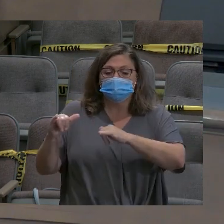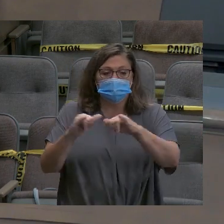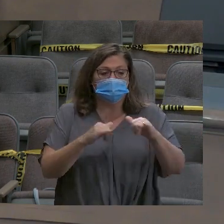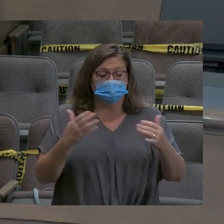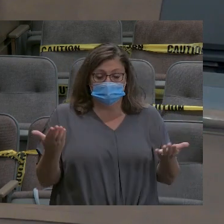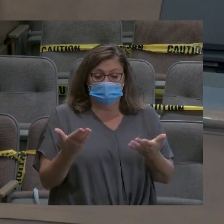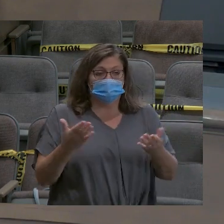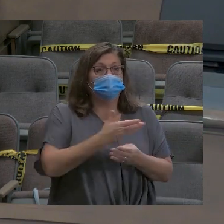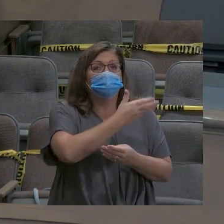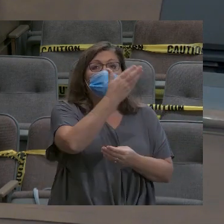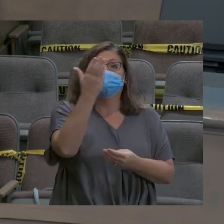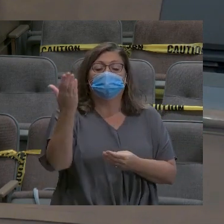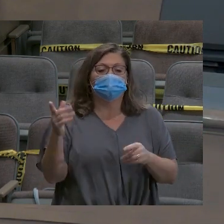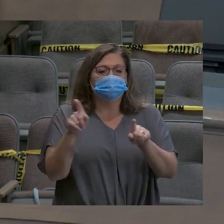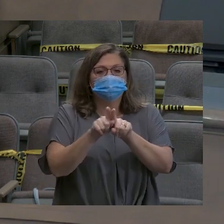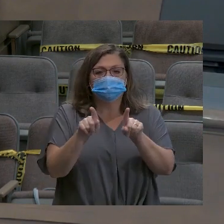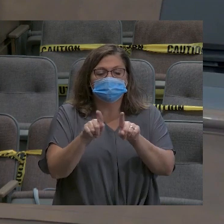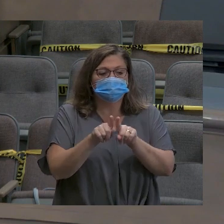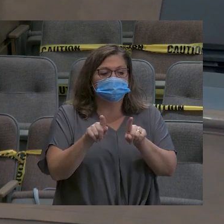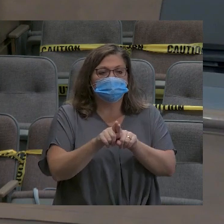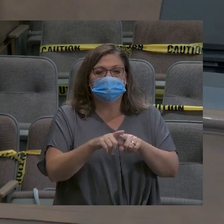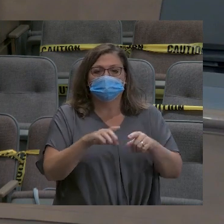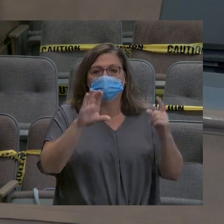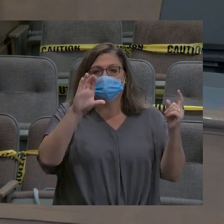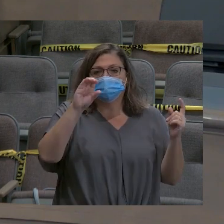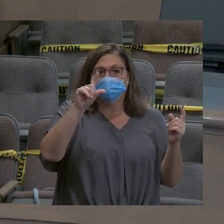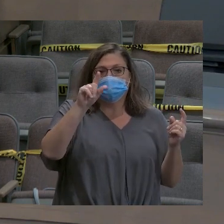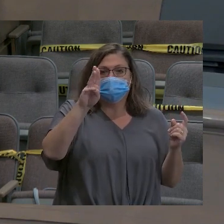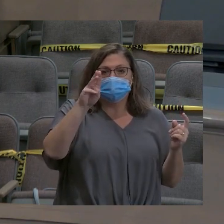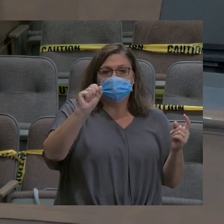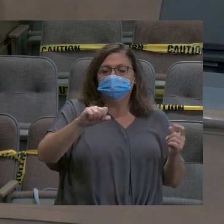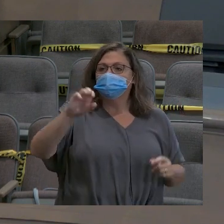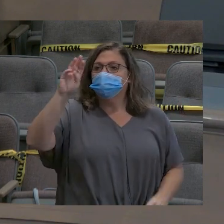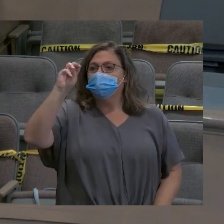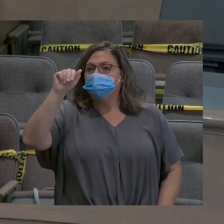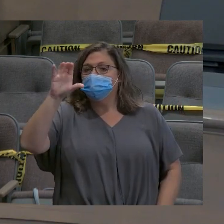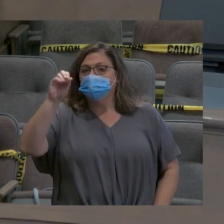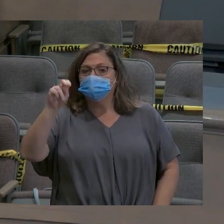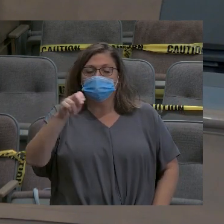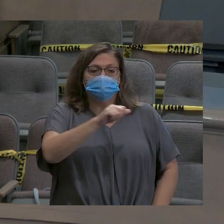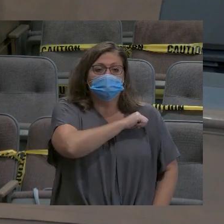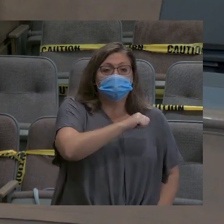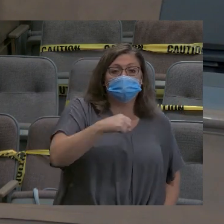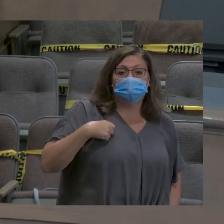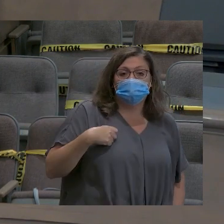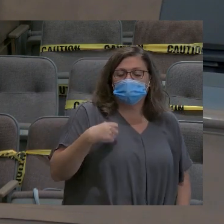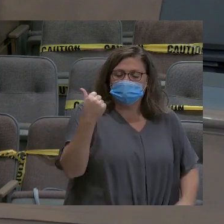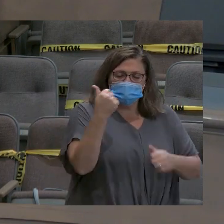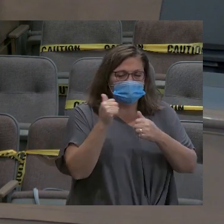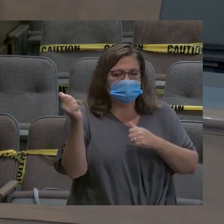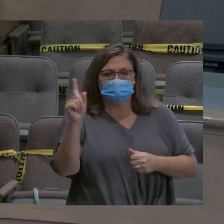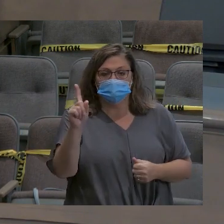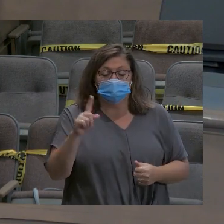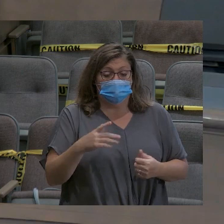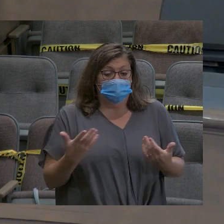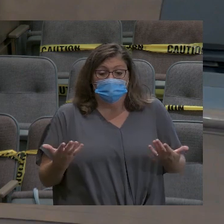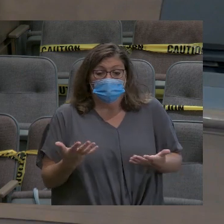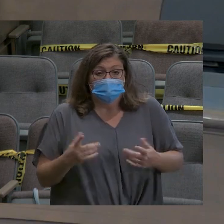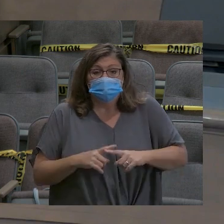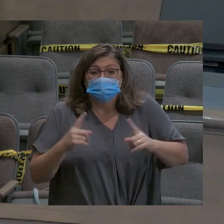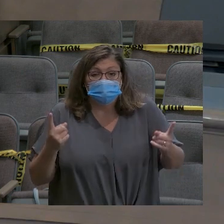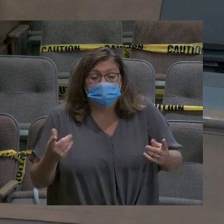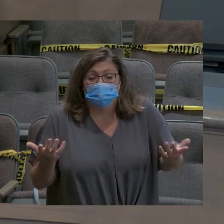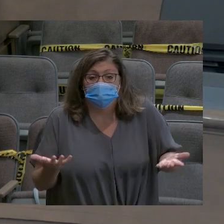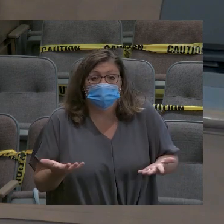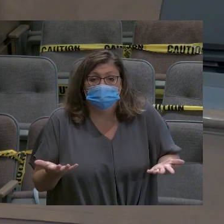here is no different than the air in Columbus, in Macon, in Atlanta, anywhere. What is different here is in